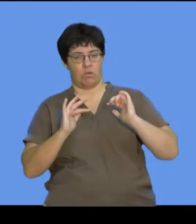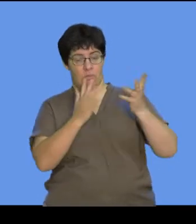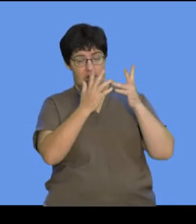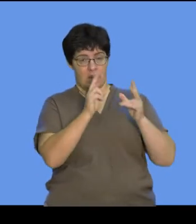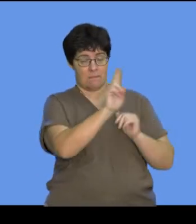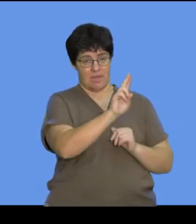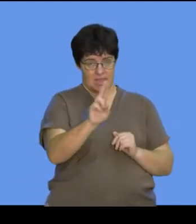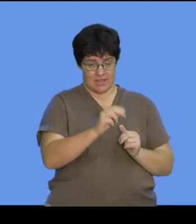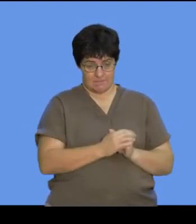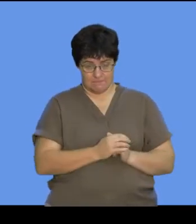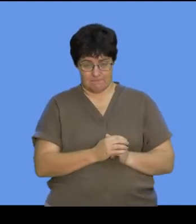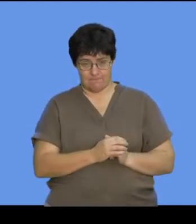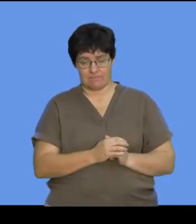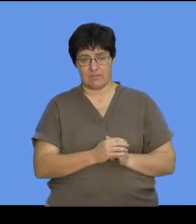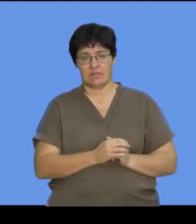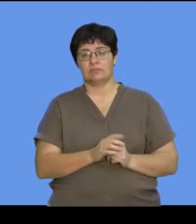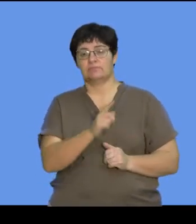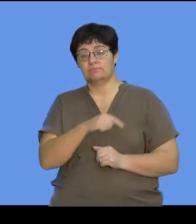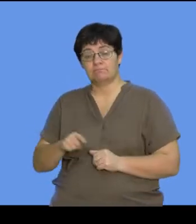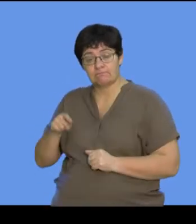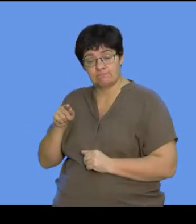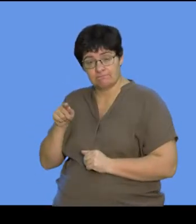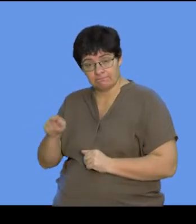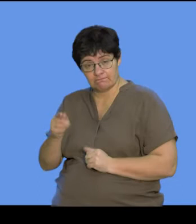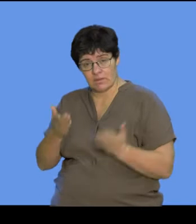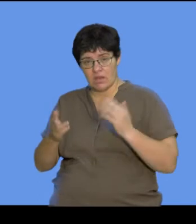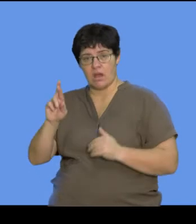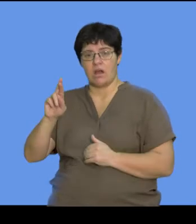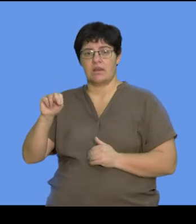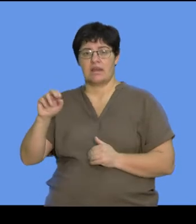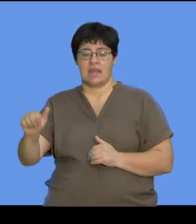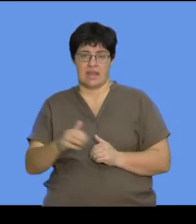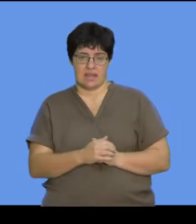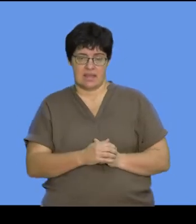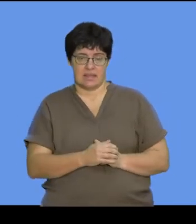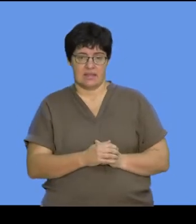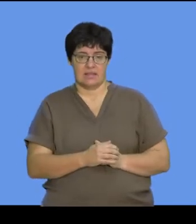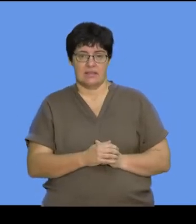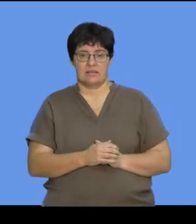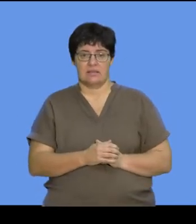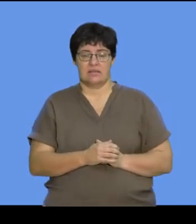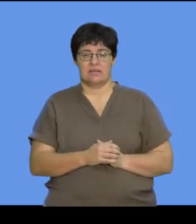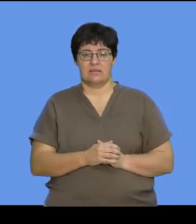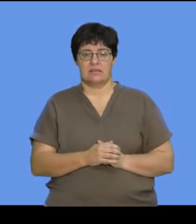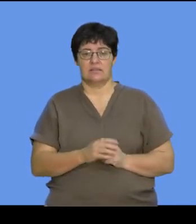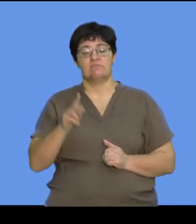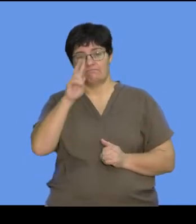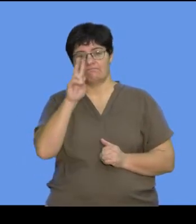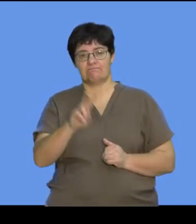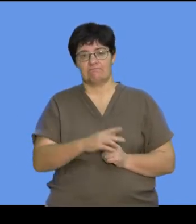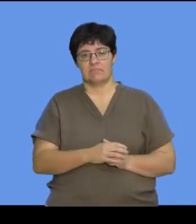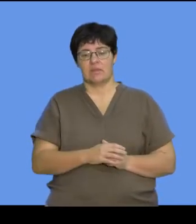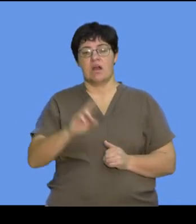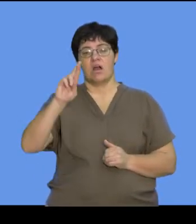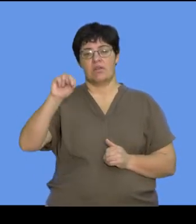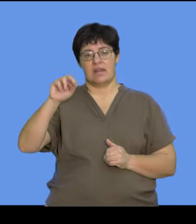arranged in a helical structure, which we see here. And if we compare that to the other type of nucleic acid, which is RNA, we see